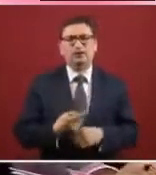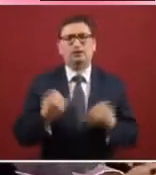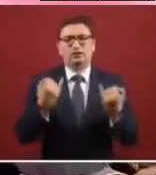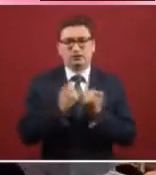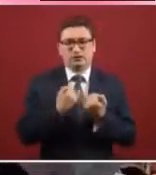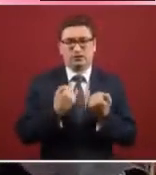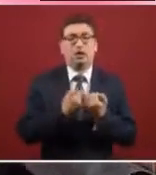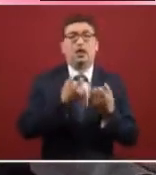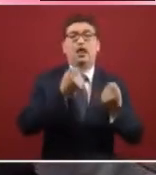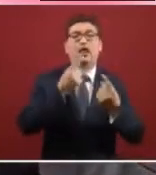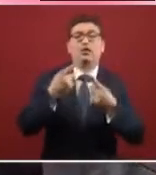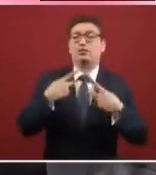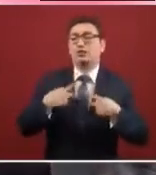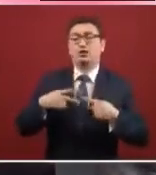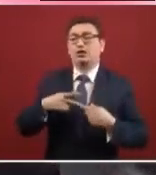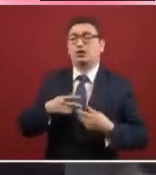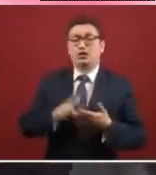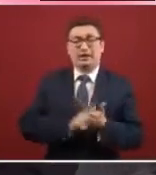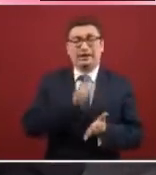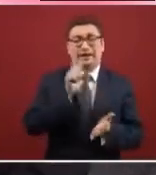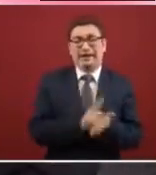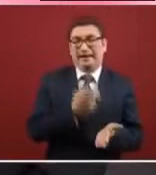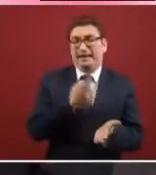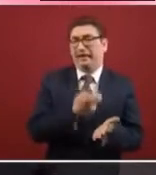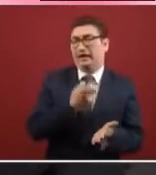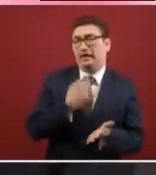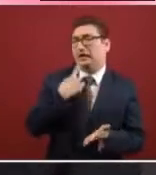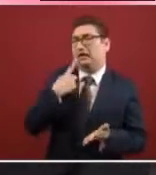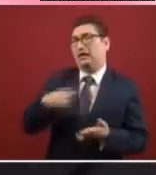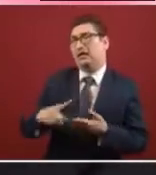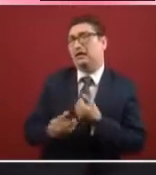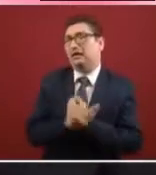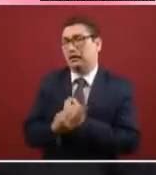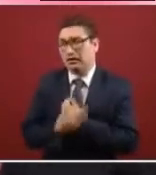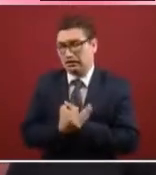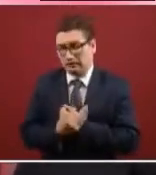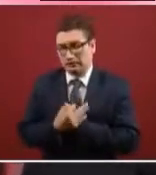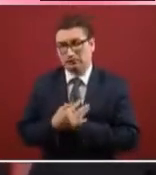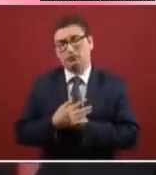legal, legal sabotage. Porque si no,